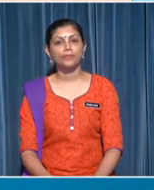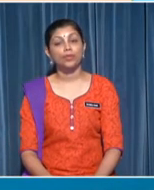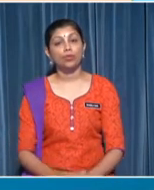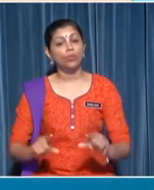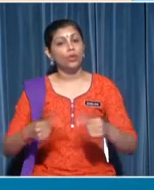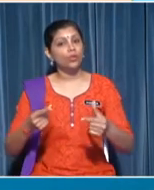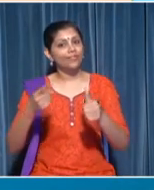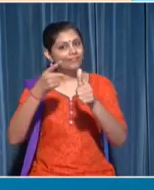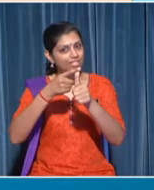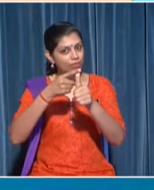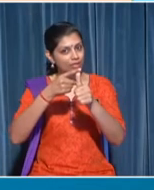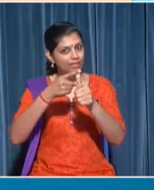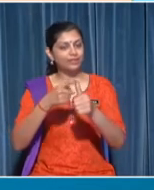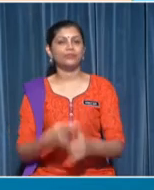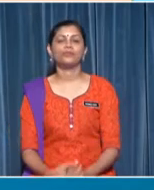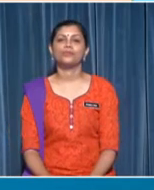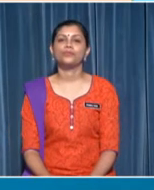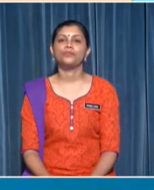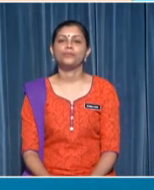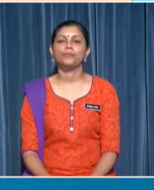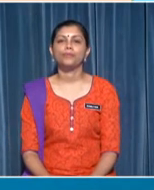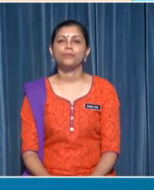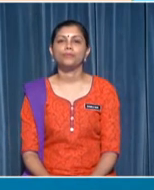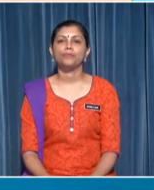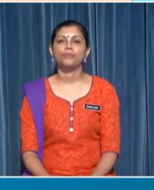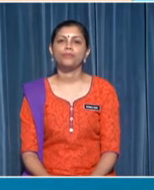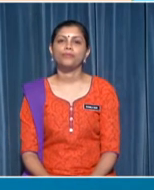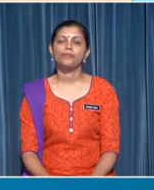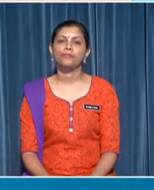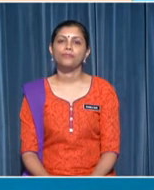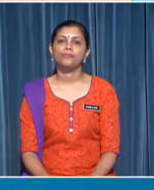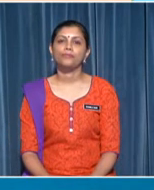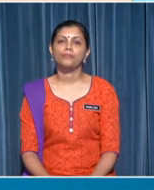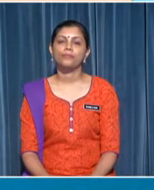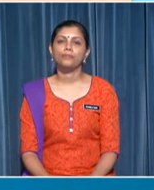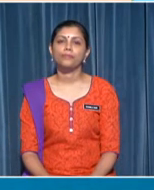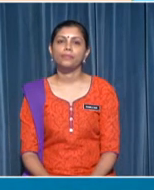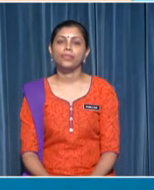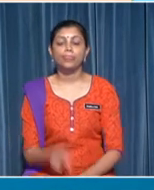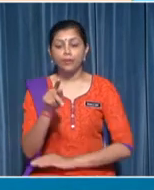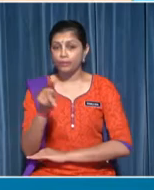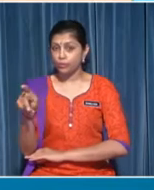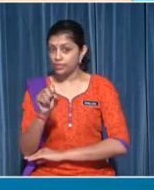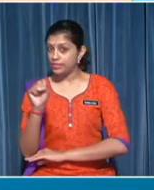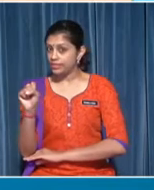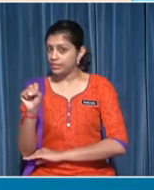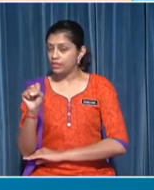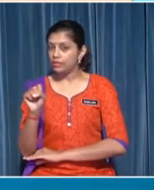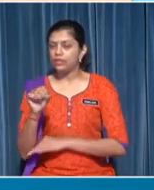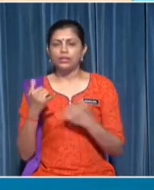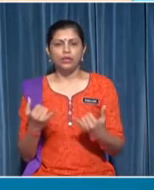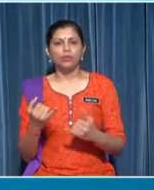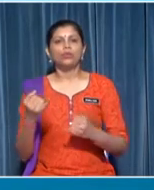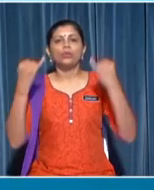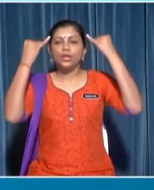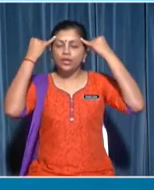segment, shall we? Here we go. My dear pupils, now let's